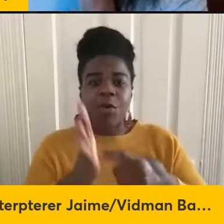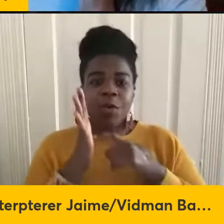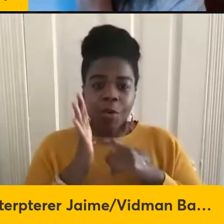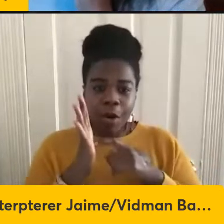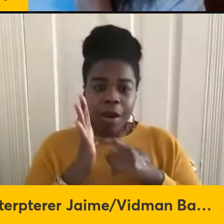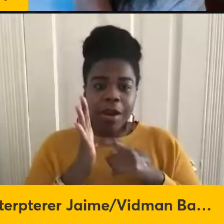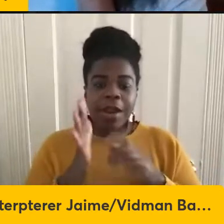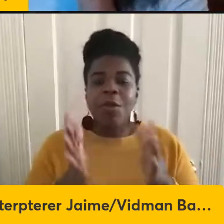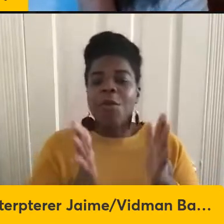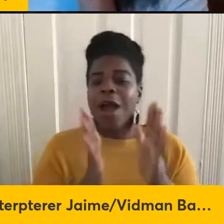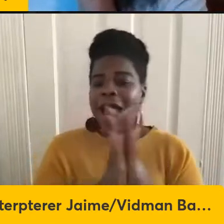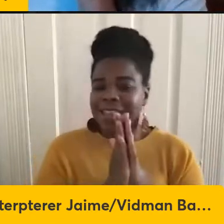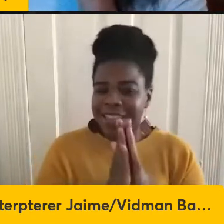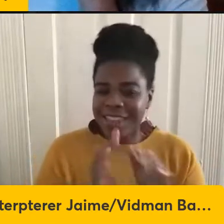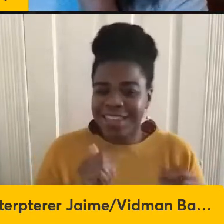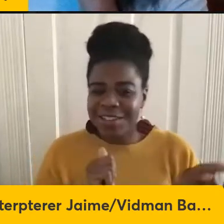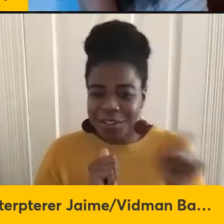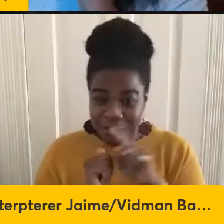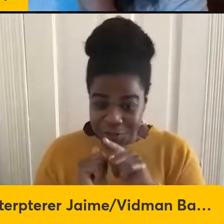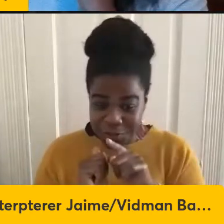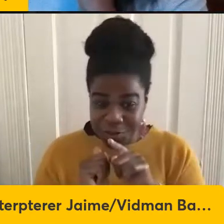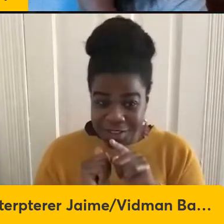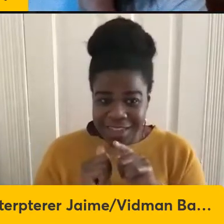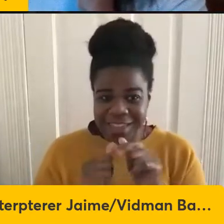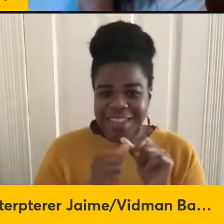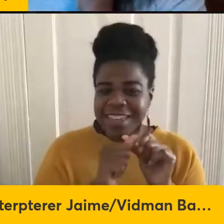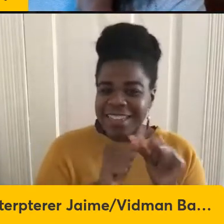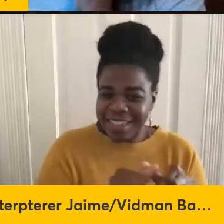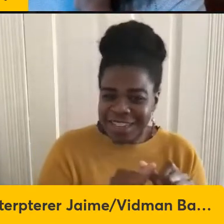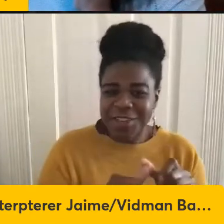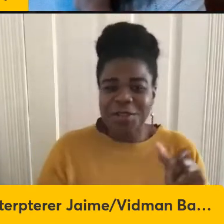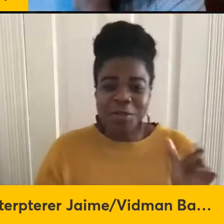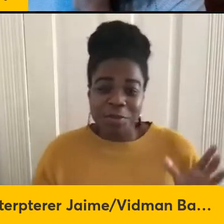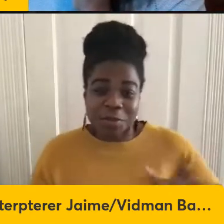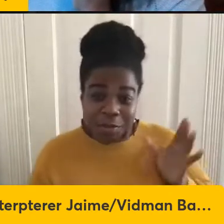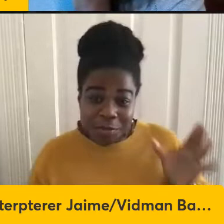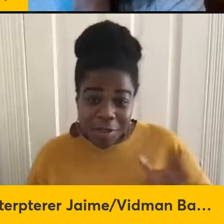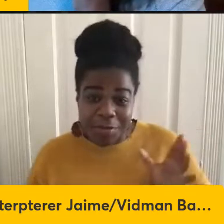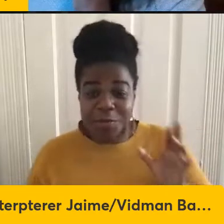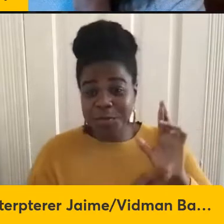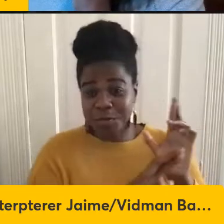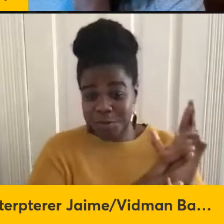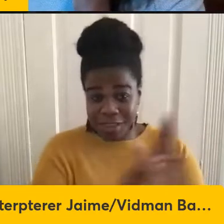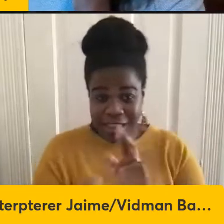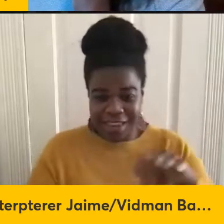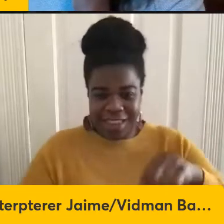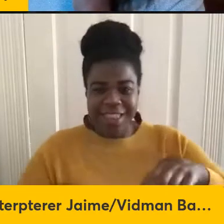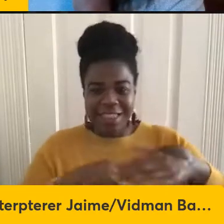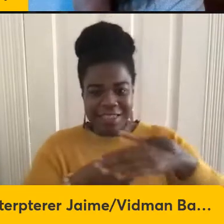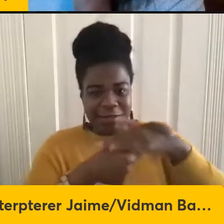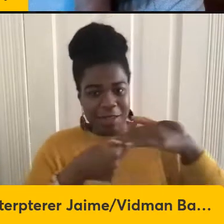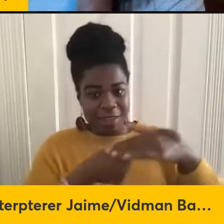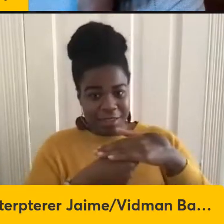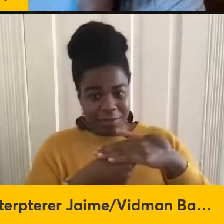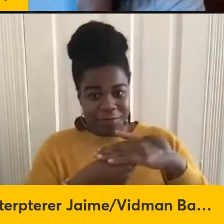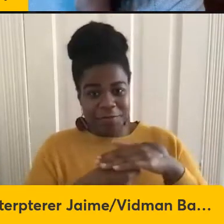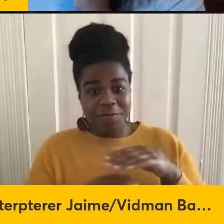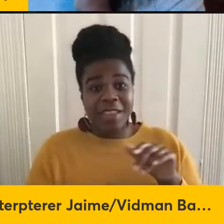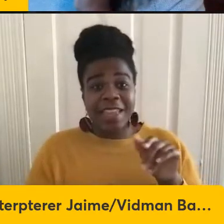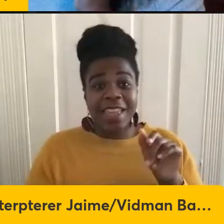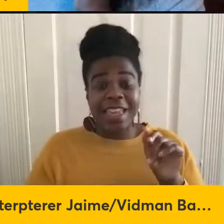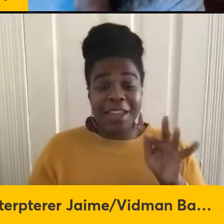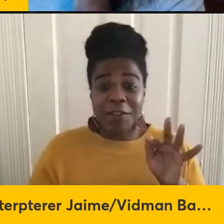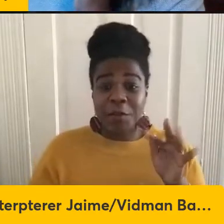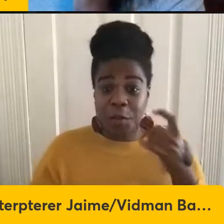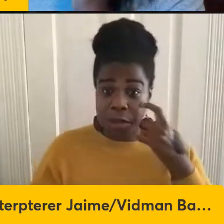we're asking all our audience members to continue to be polite and respectful while in this space. If we do see